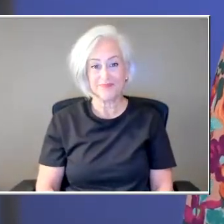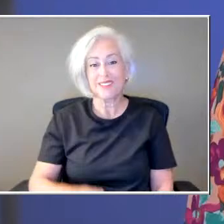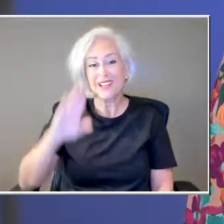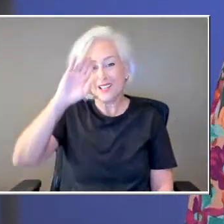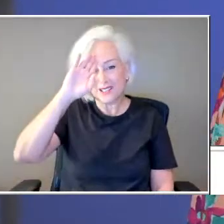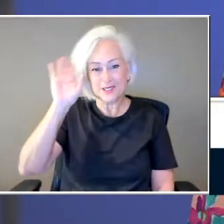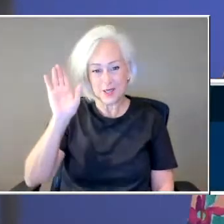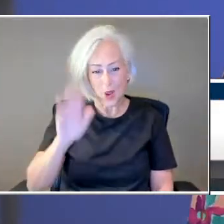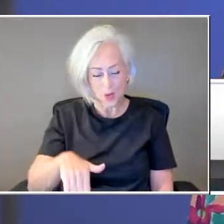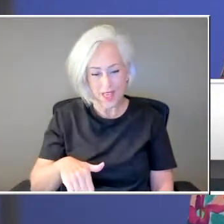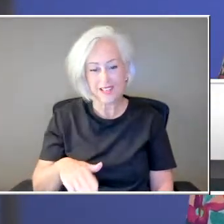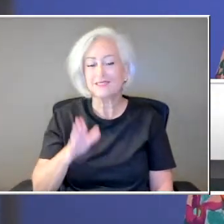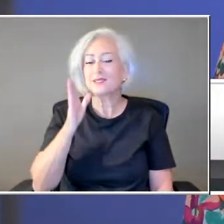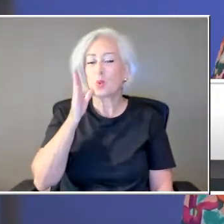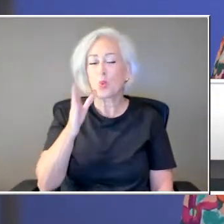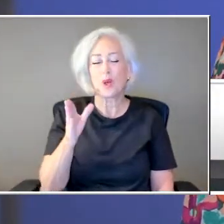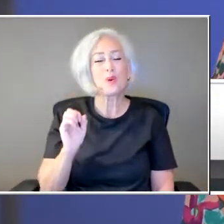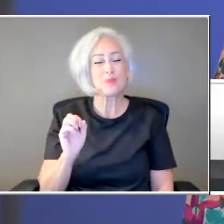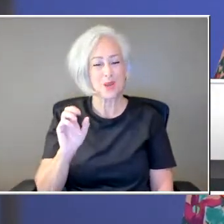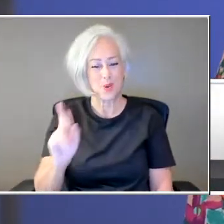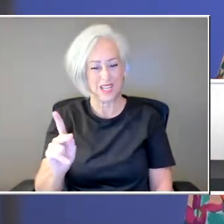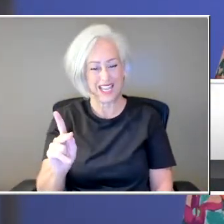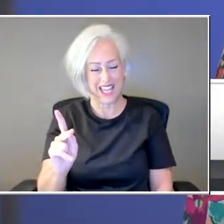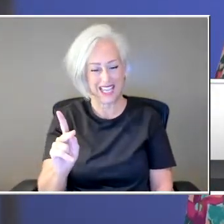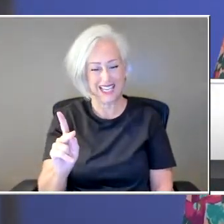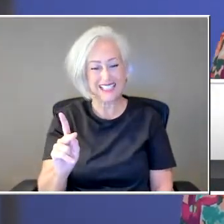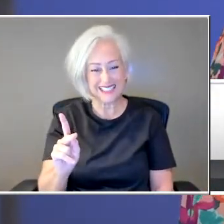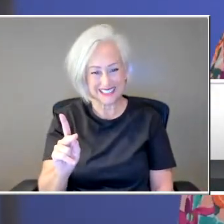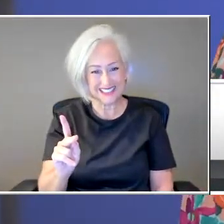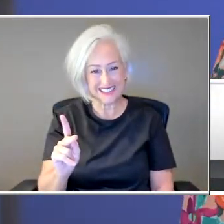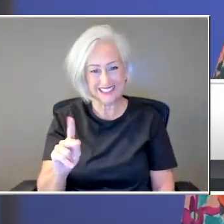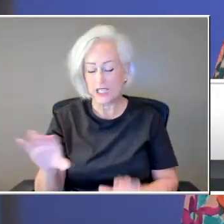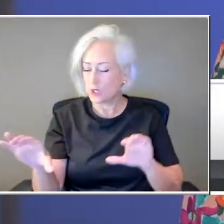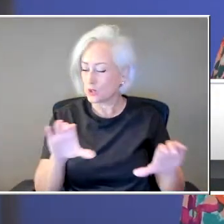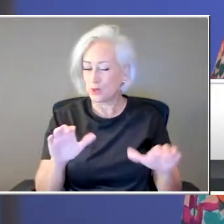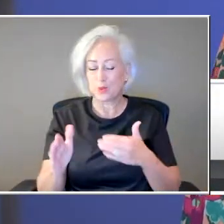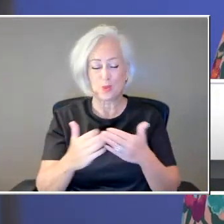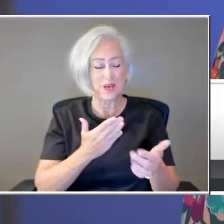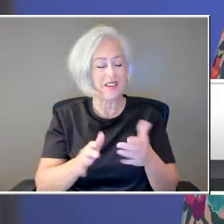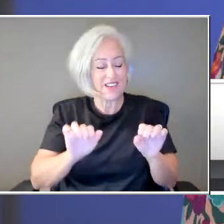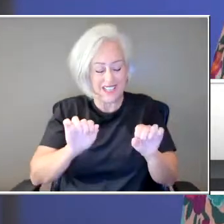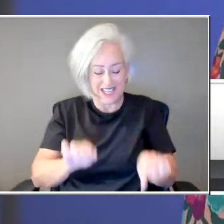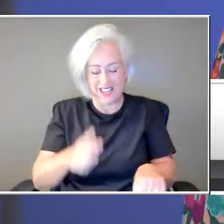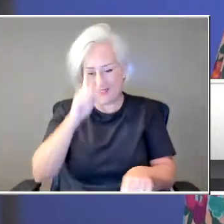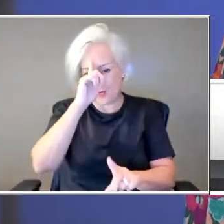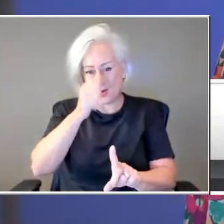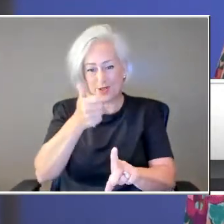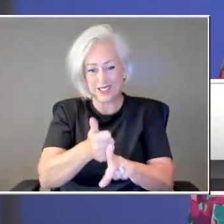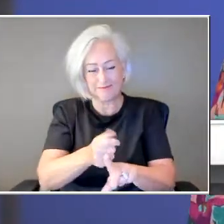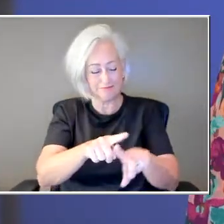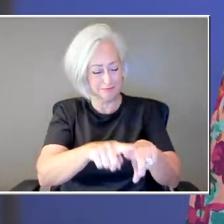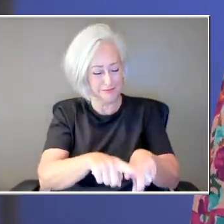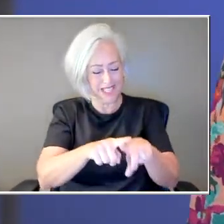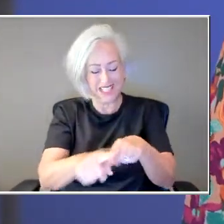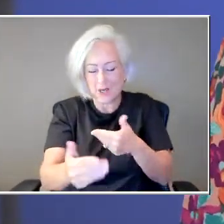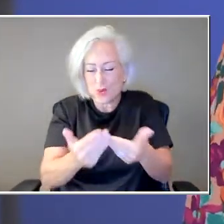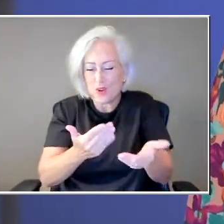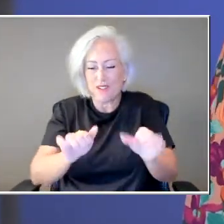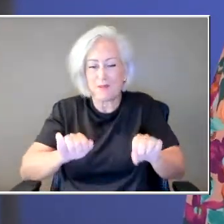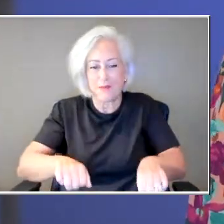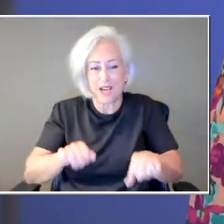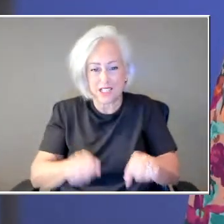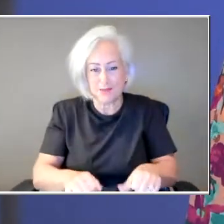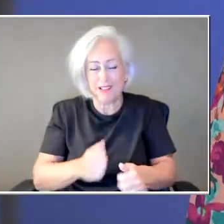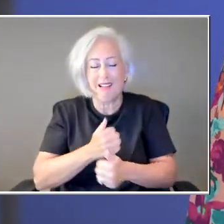will be okay. Just do what you can for yourself, lean on who you can, love life as much